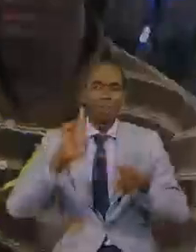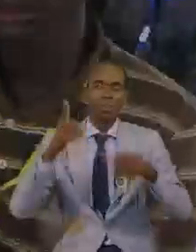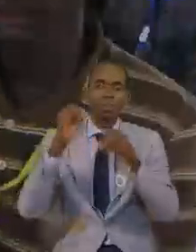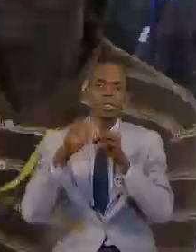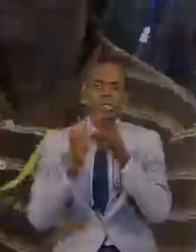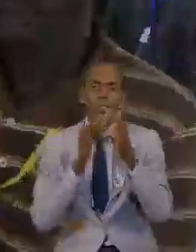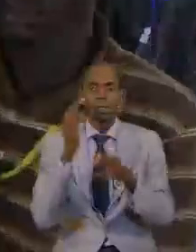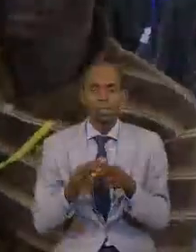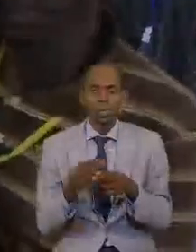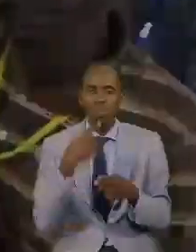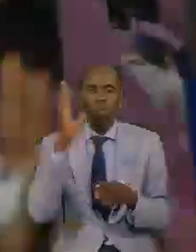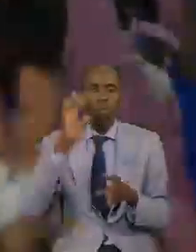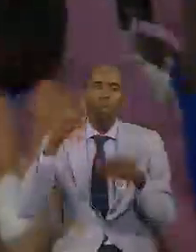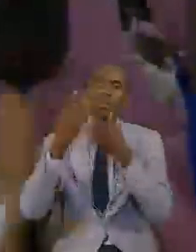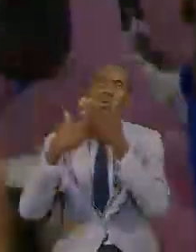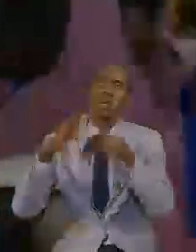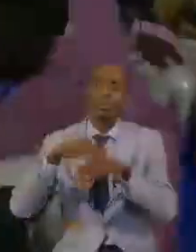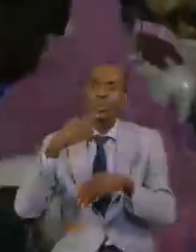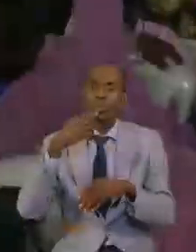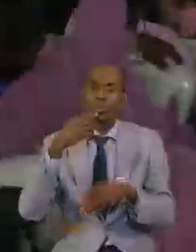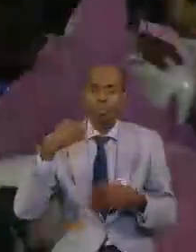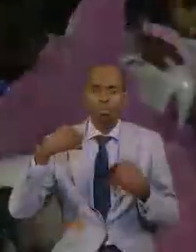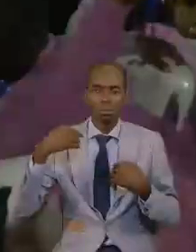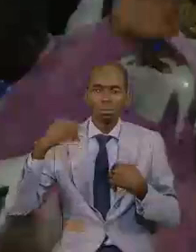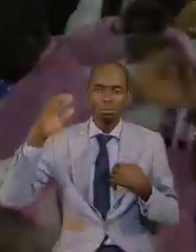Where are you? Heads bowed and eyes closed.